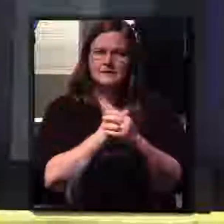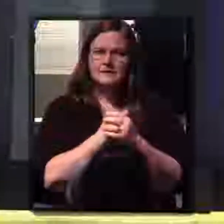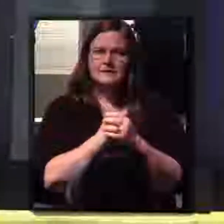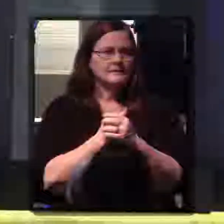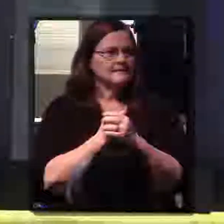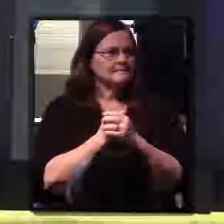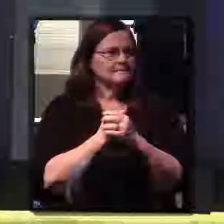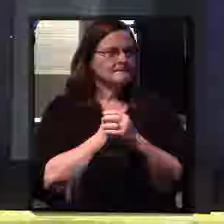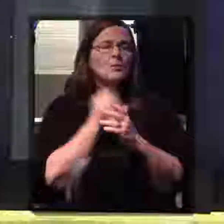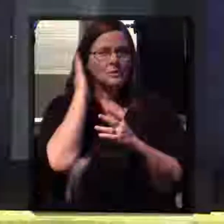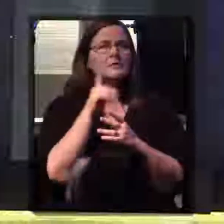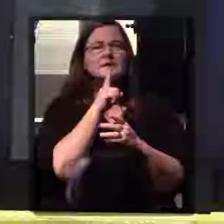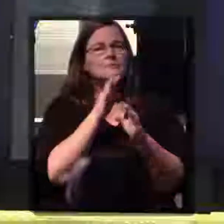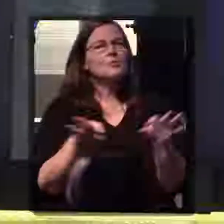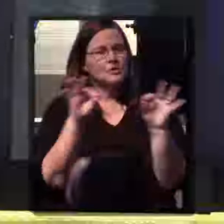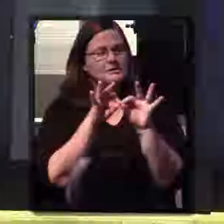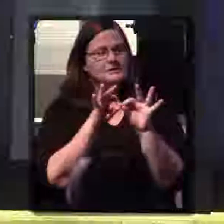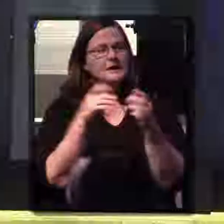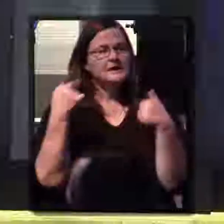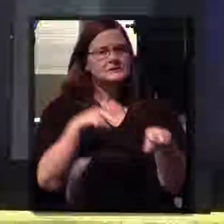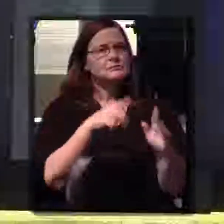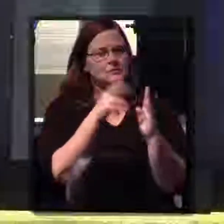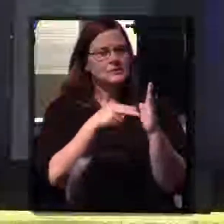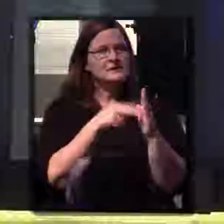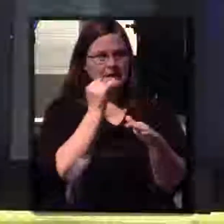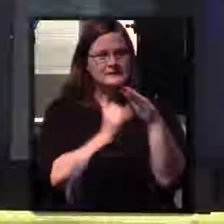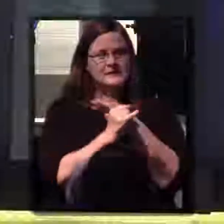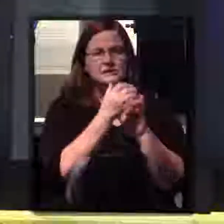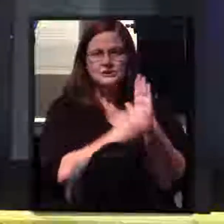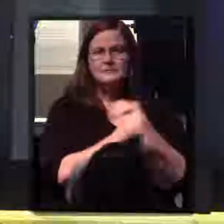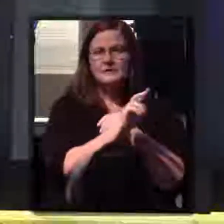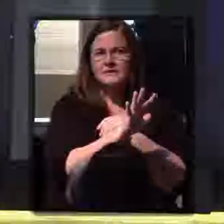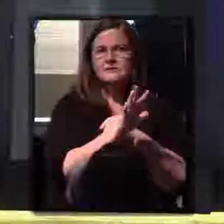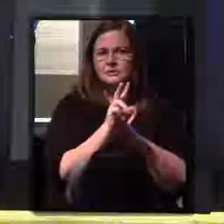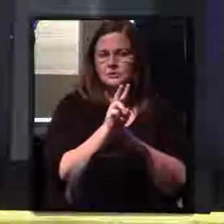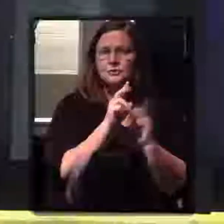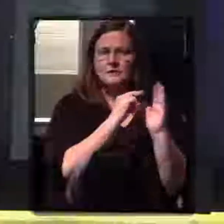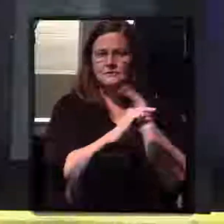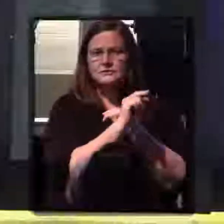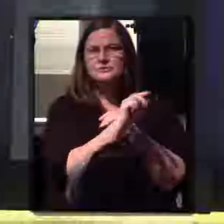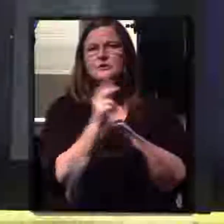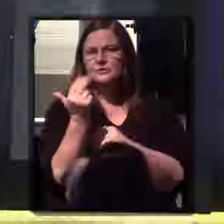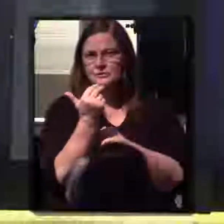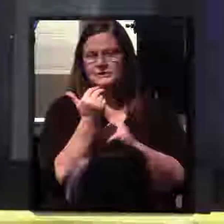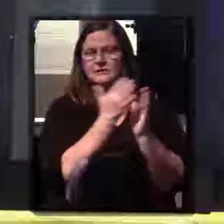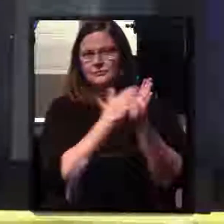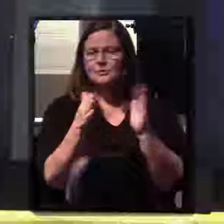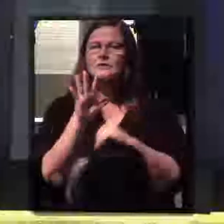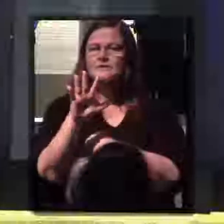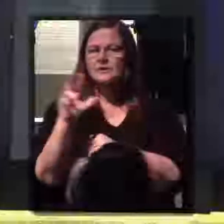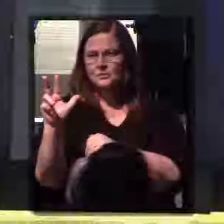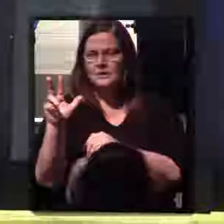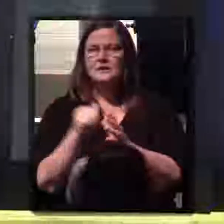verses clear in our mind, refreshed in our mind, will be important as we read Isaiah chapter 52,